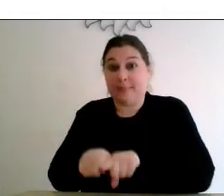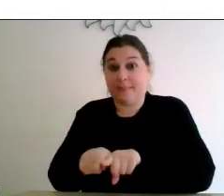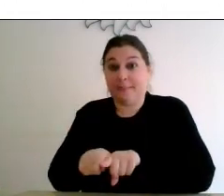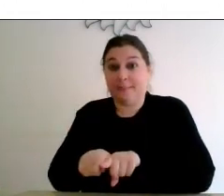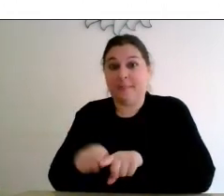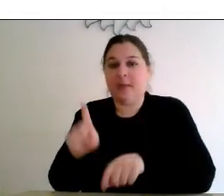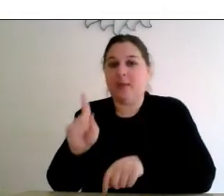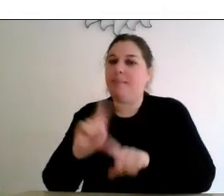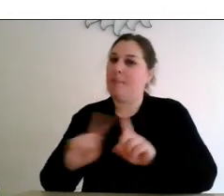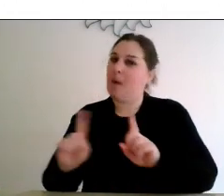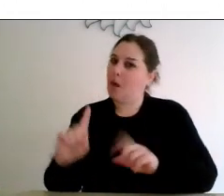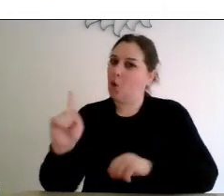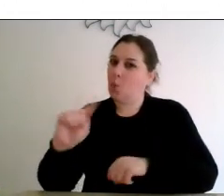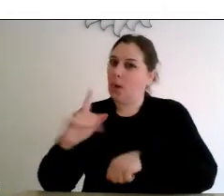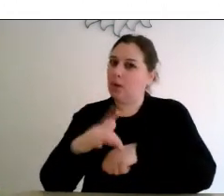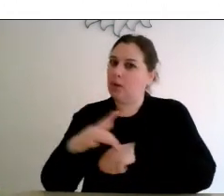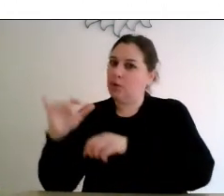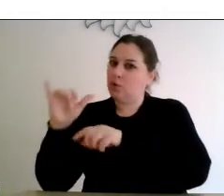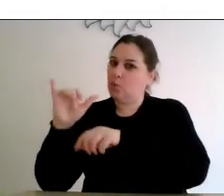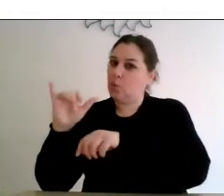y-intercepts